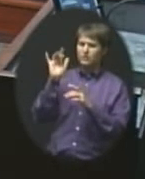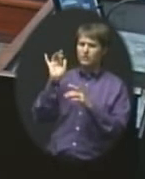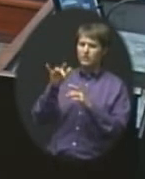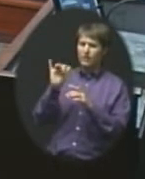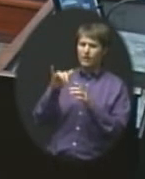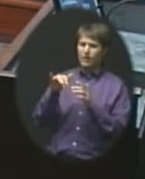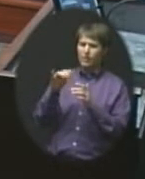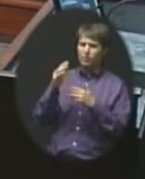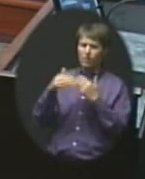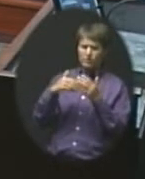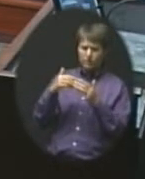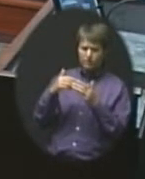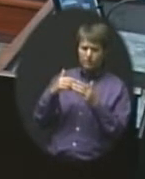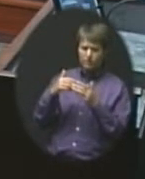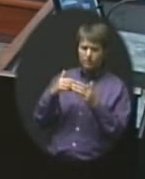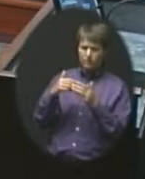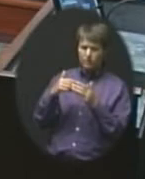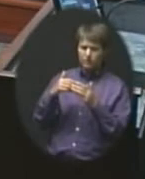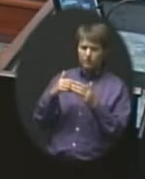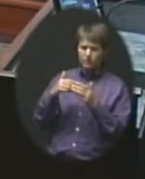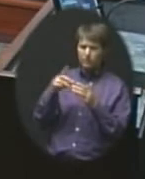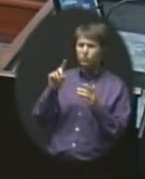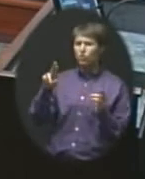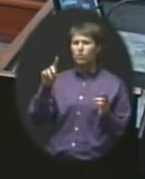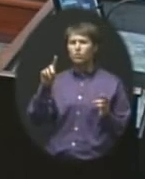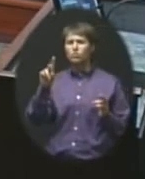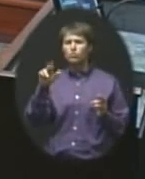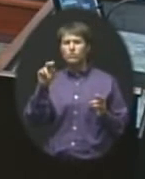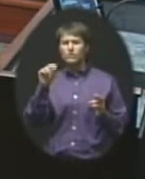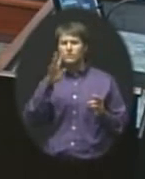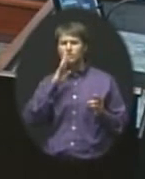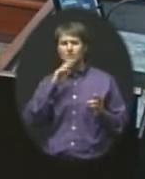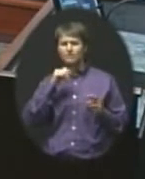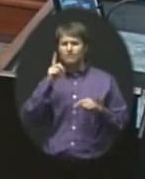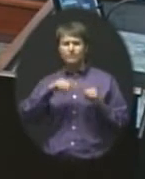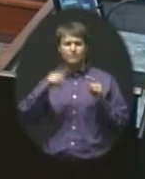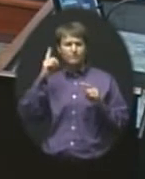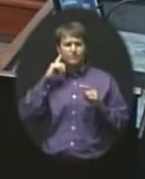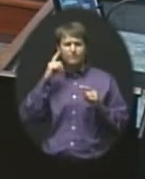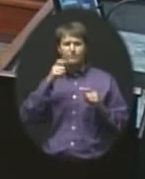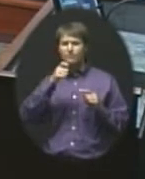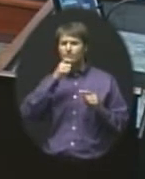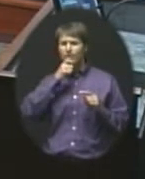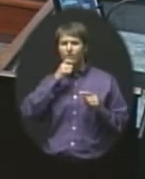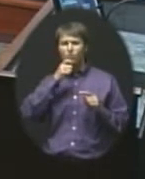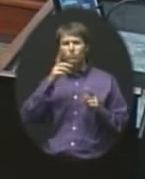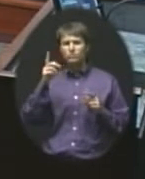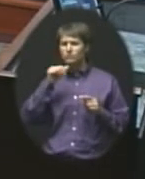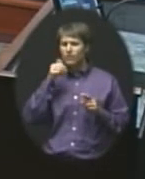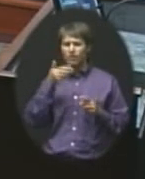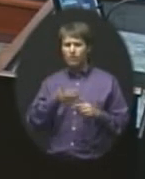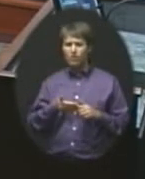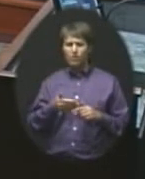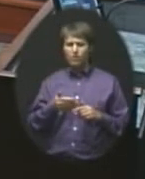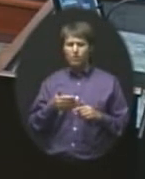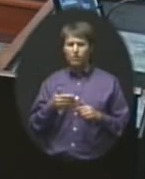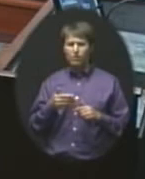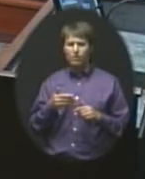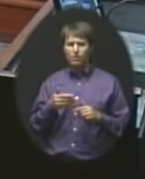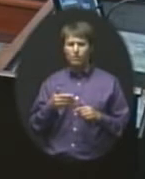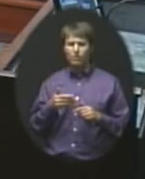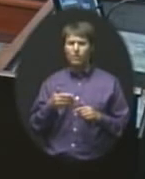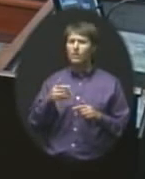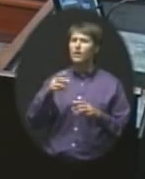boundary process for elementary 35, frequently asked questions, the community's already asking questions, great, responding, guiding principles,